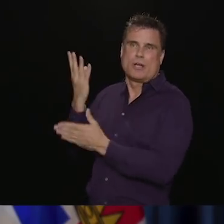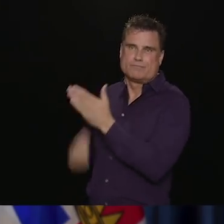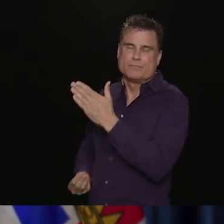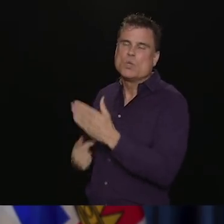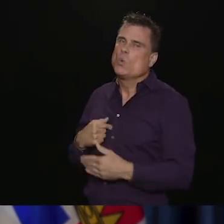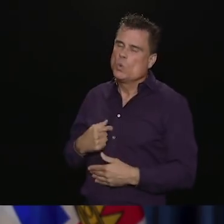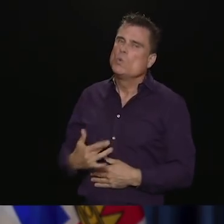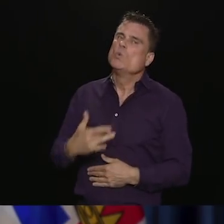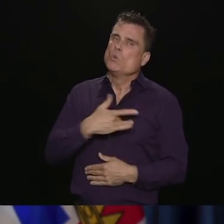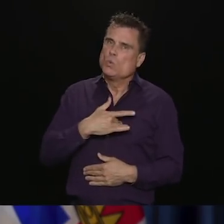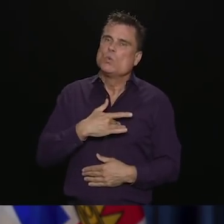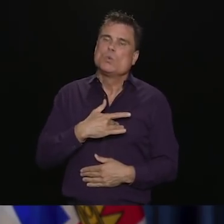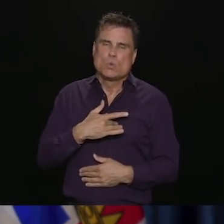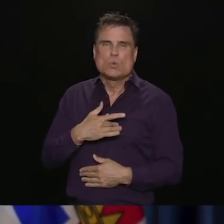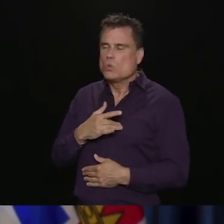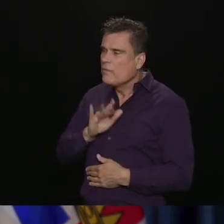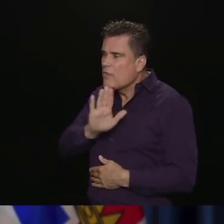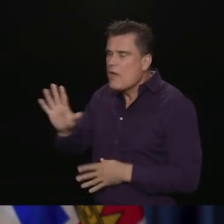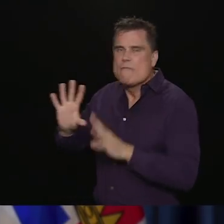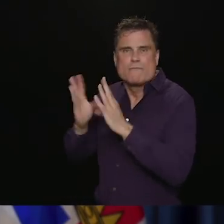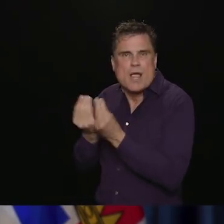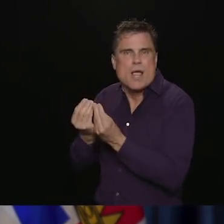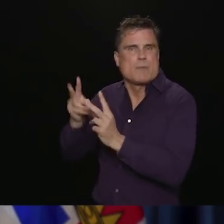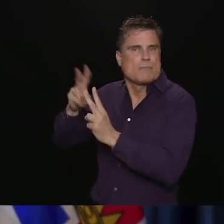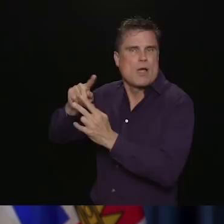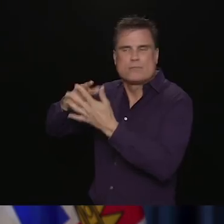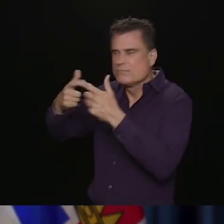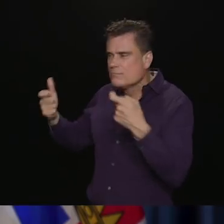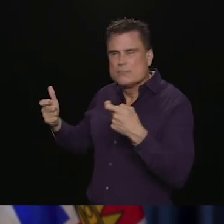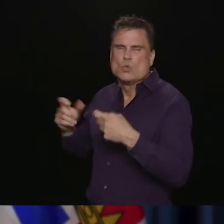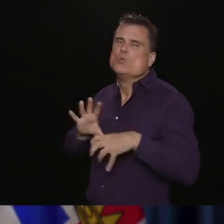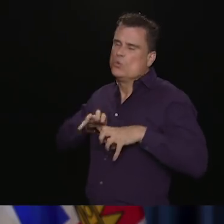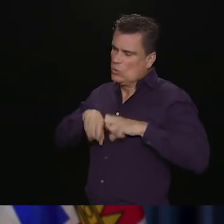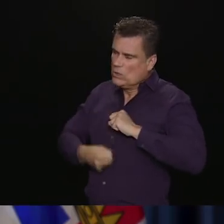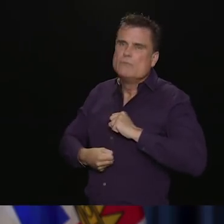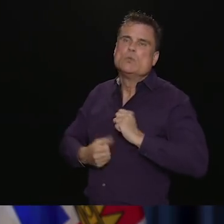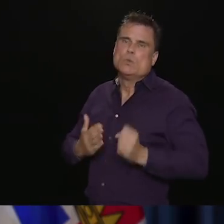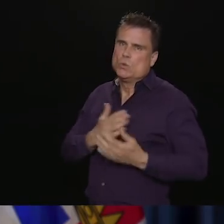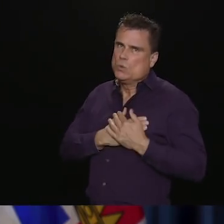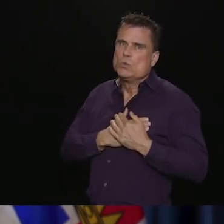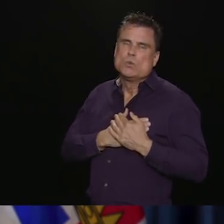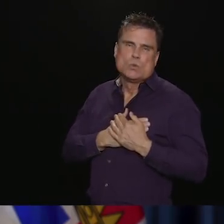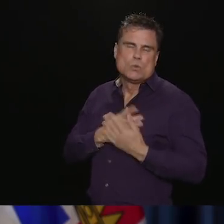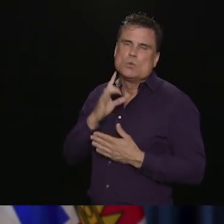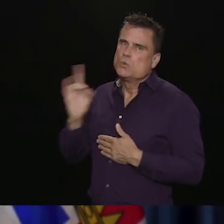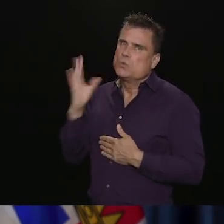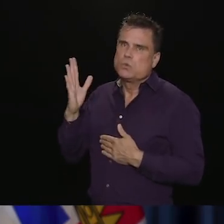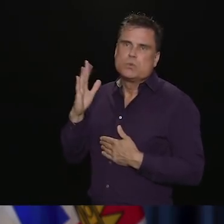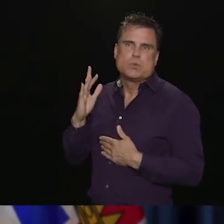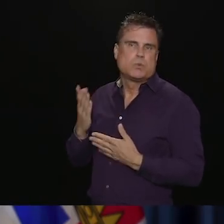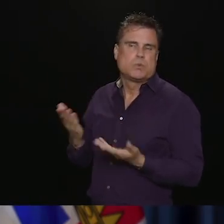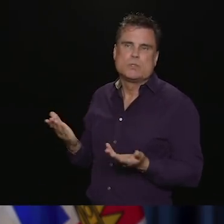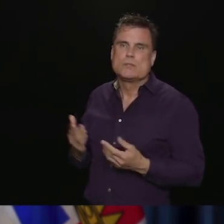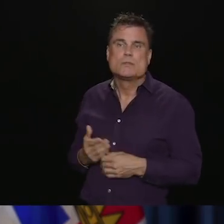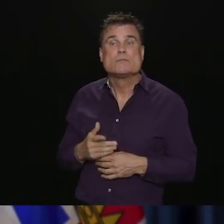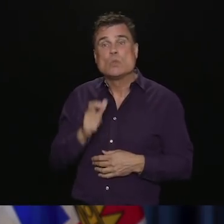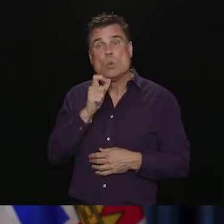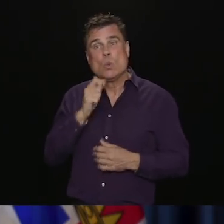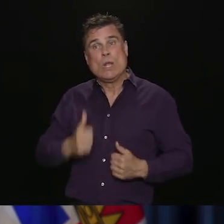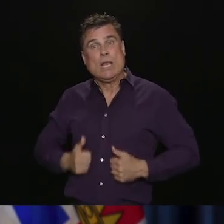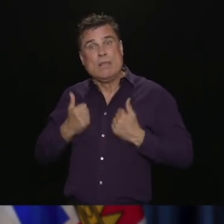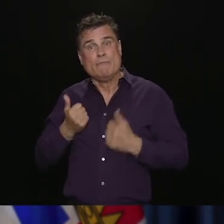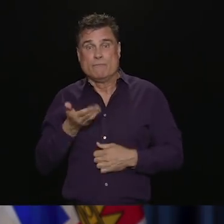it. We all know that. It's especially of concern for people who are in long-term care, who are dealing with the very